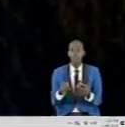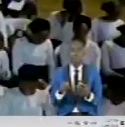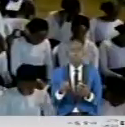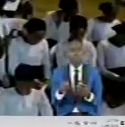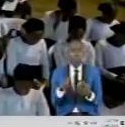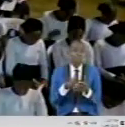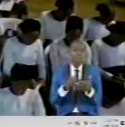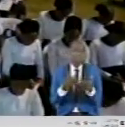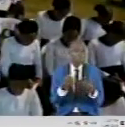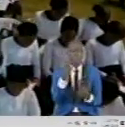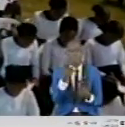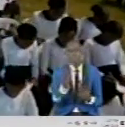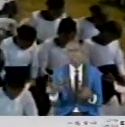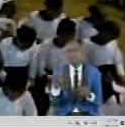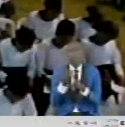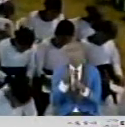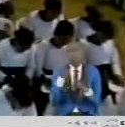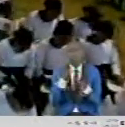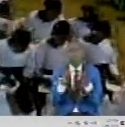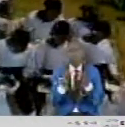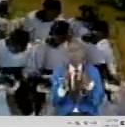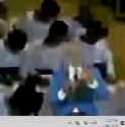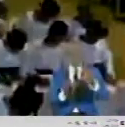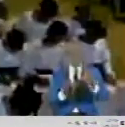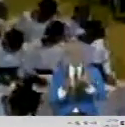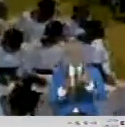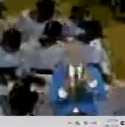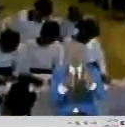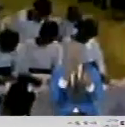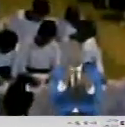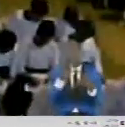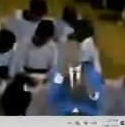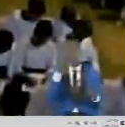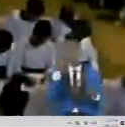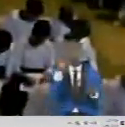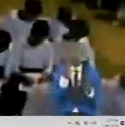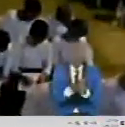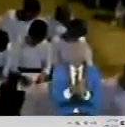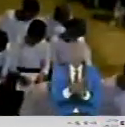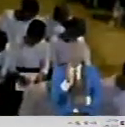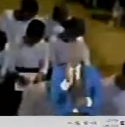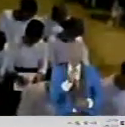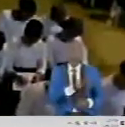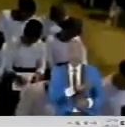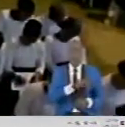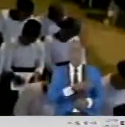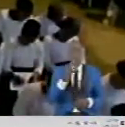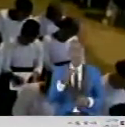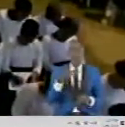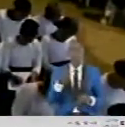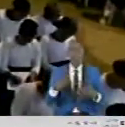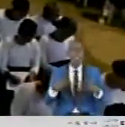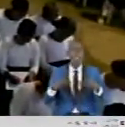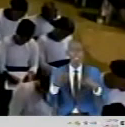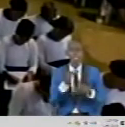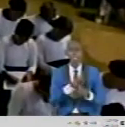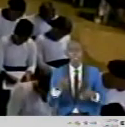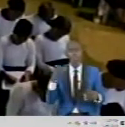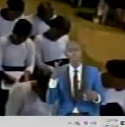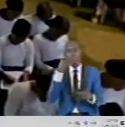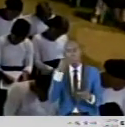number one the promise benefits of the killing Covenant that's a healing